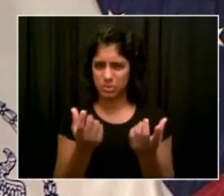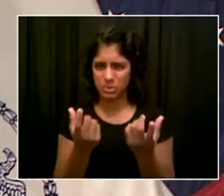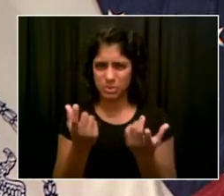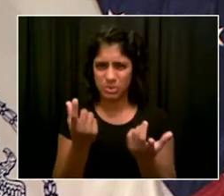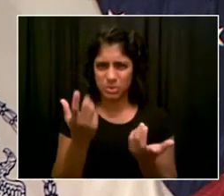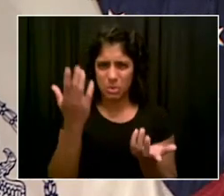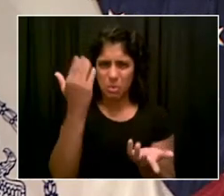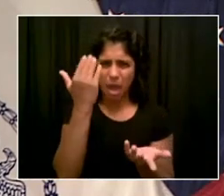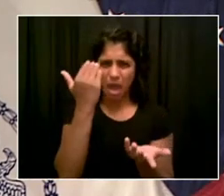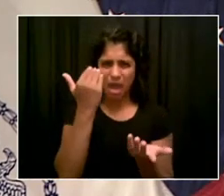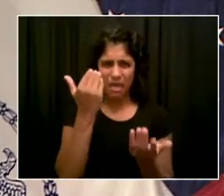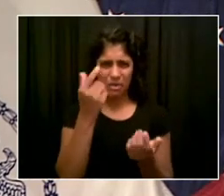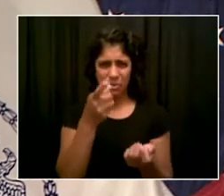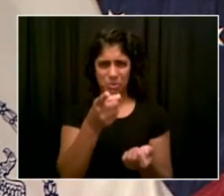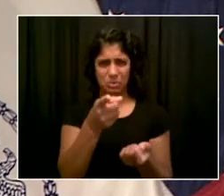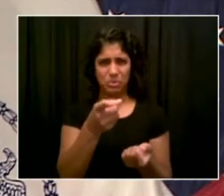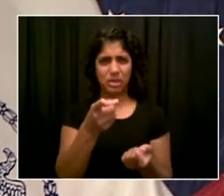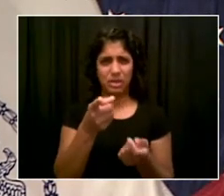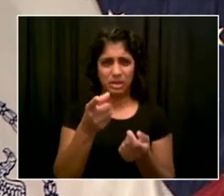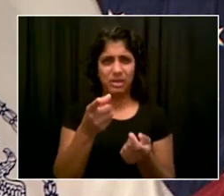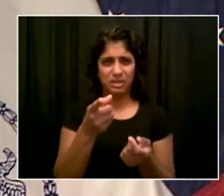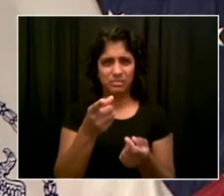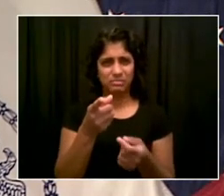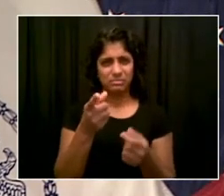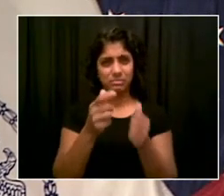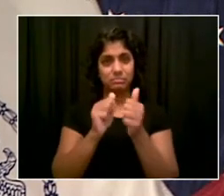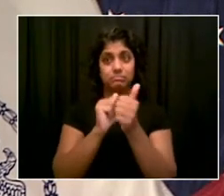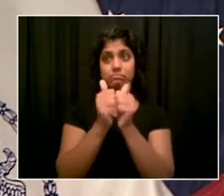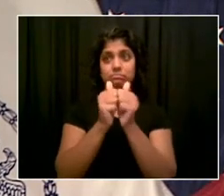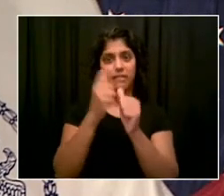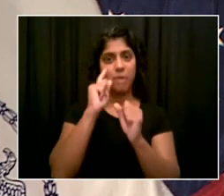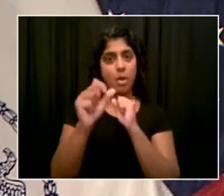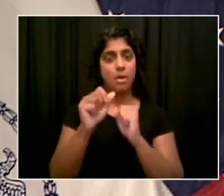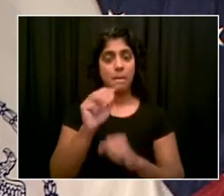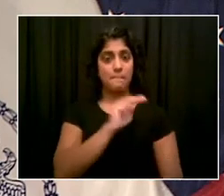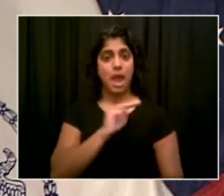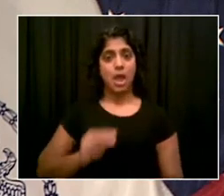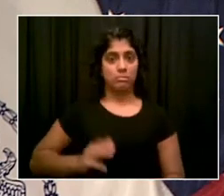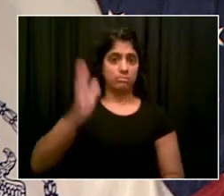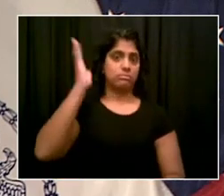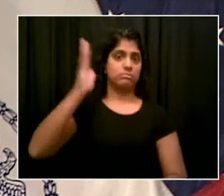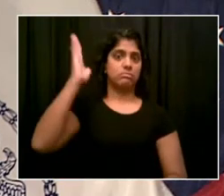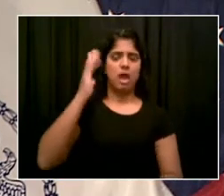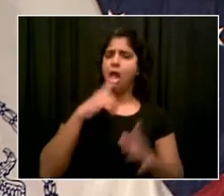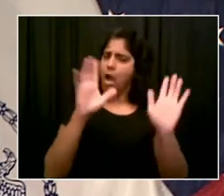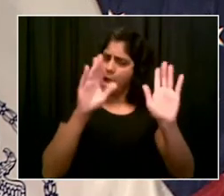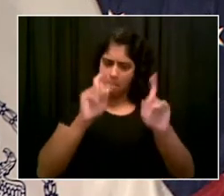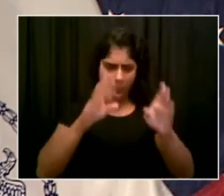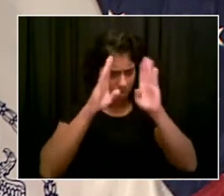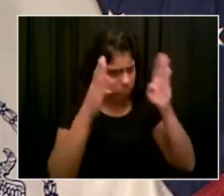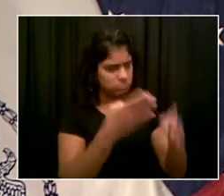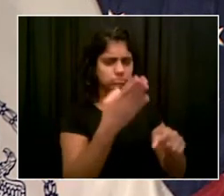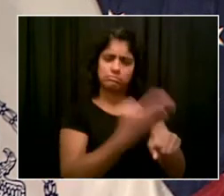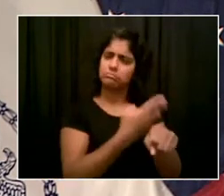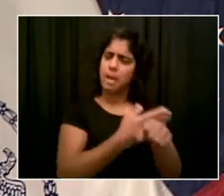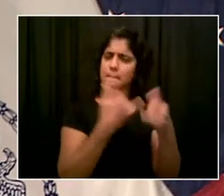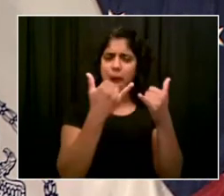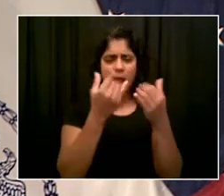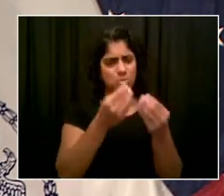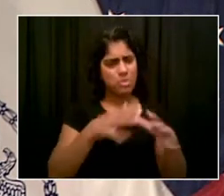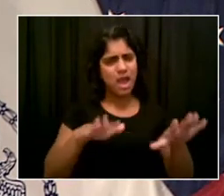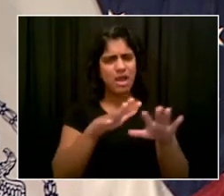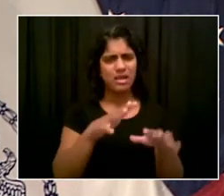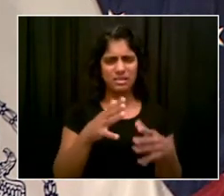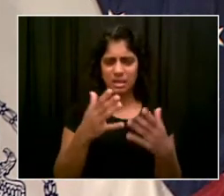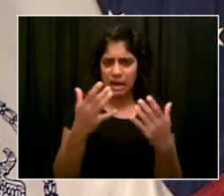it, and I thank you for raising it. The bottom line is we got to do better. NYCHA's got to do better. Look,